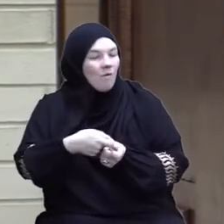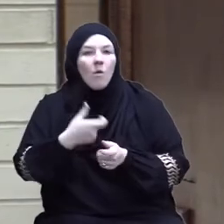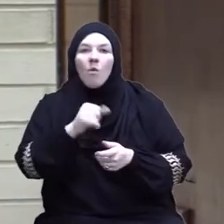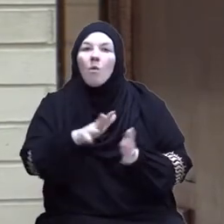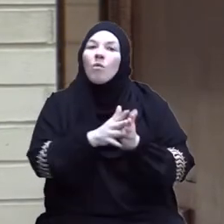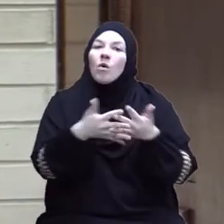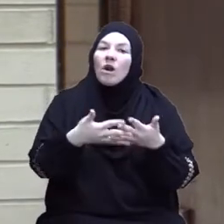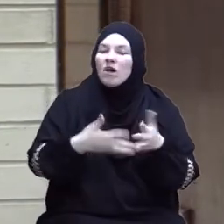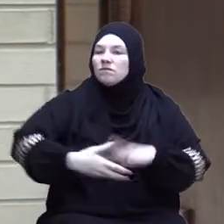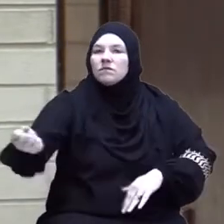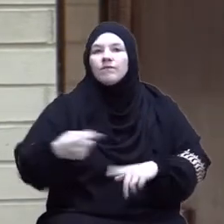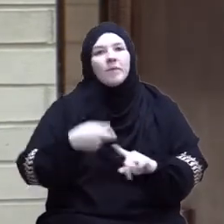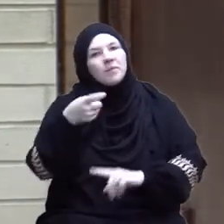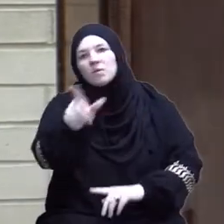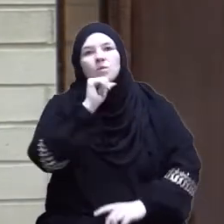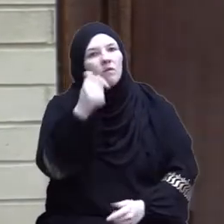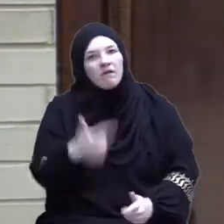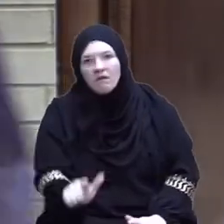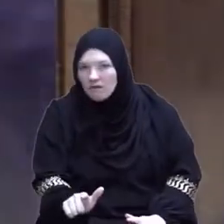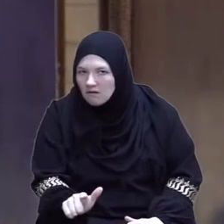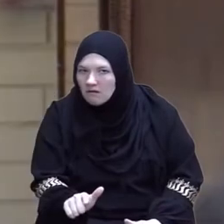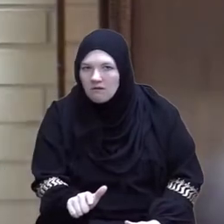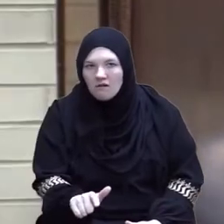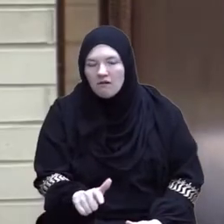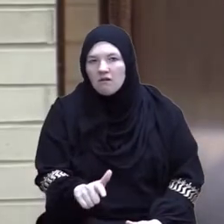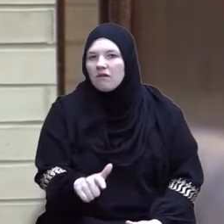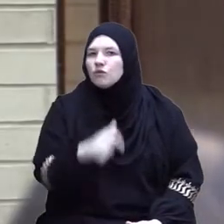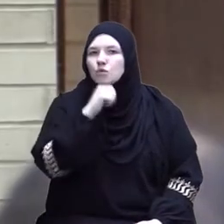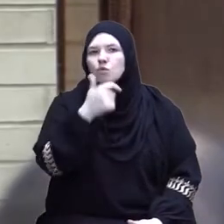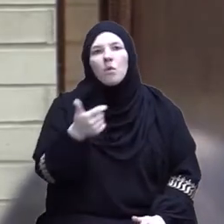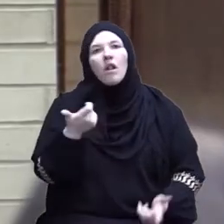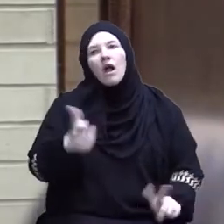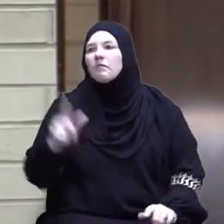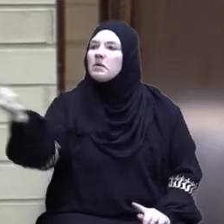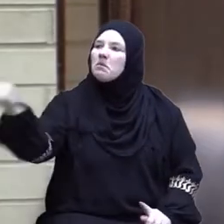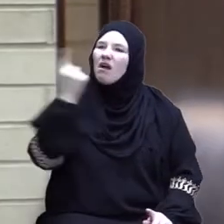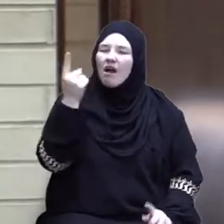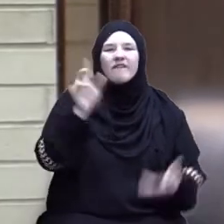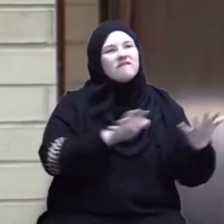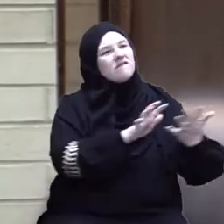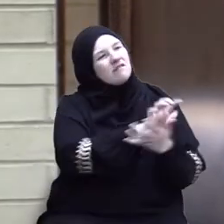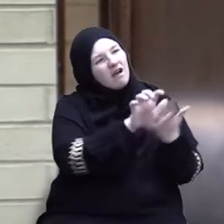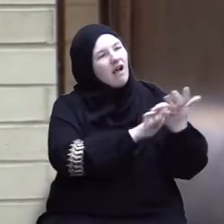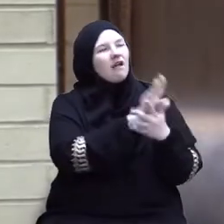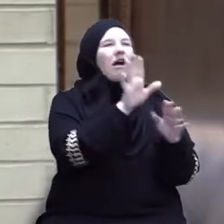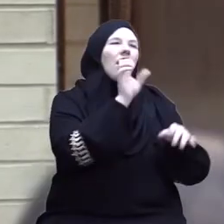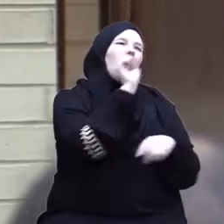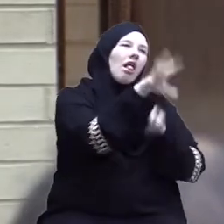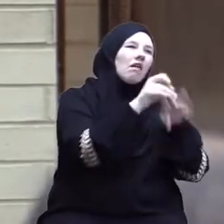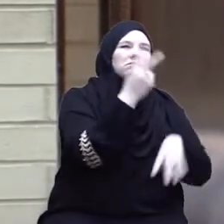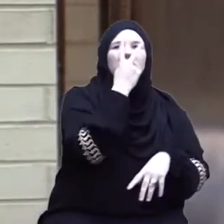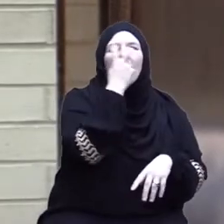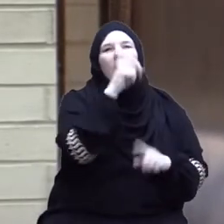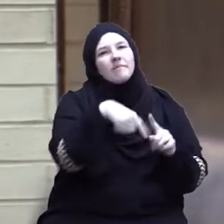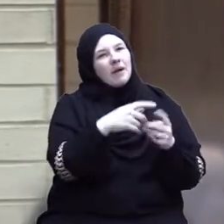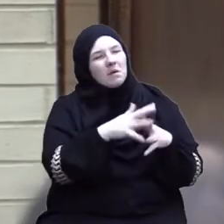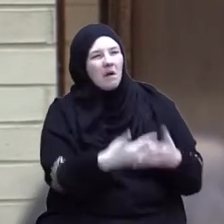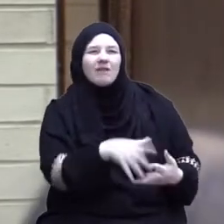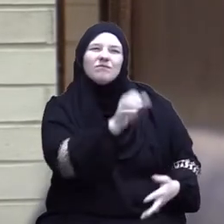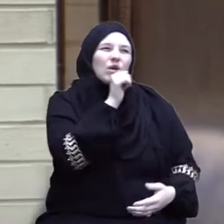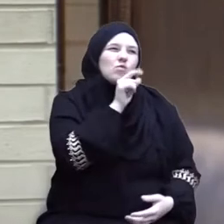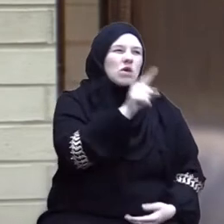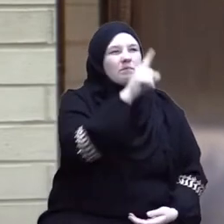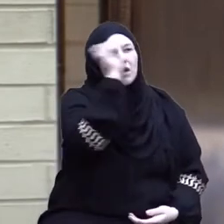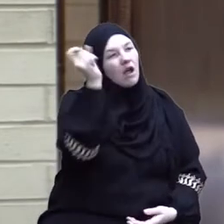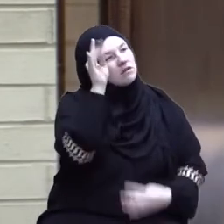you. Let not anyone confuse you about it or throw doubts regarding the book or the